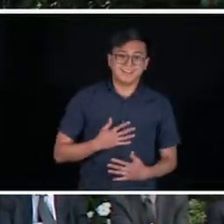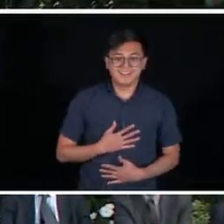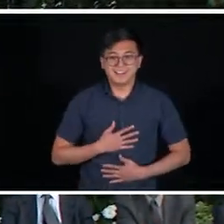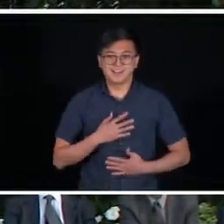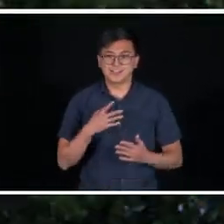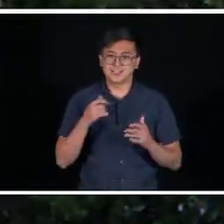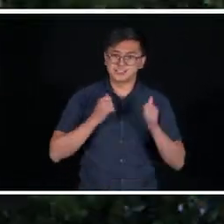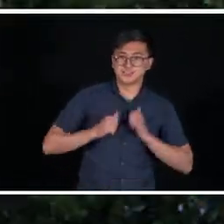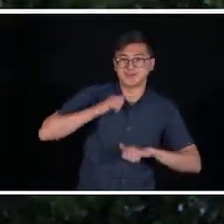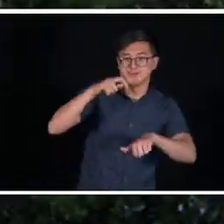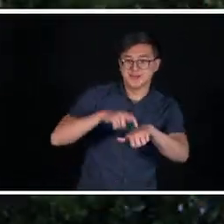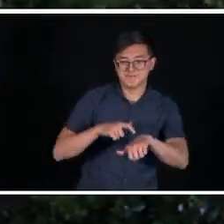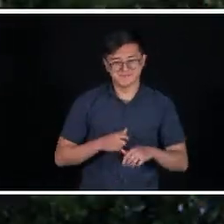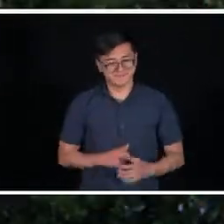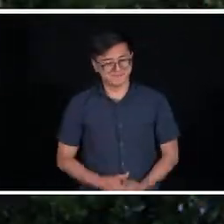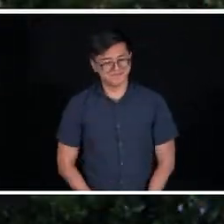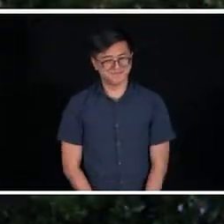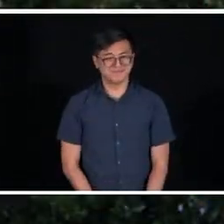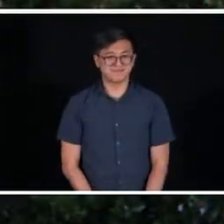Showtime.